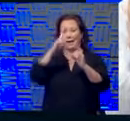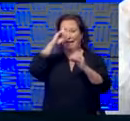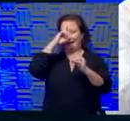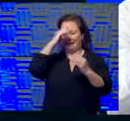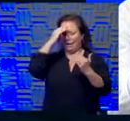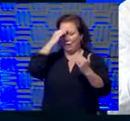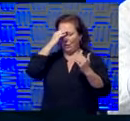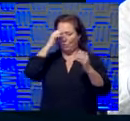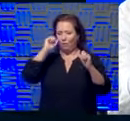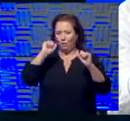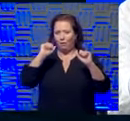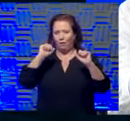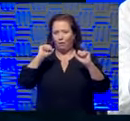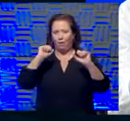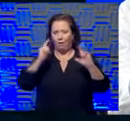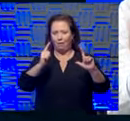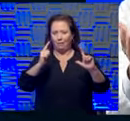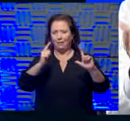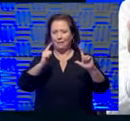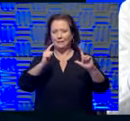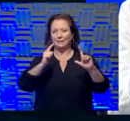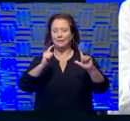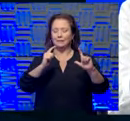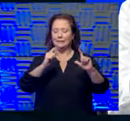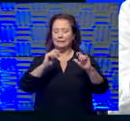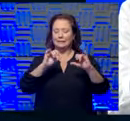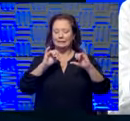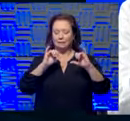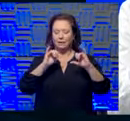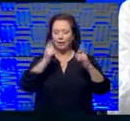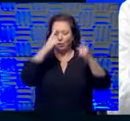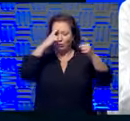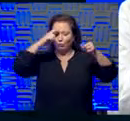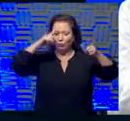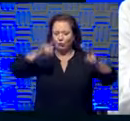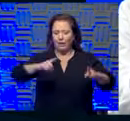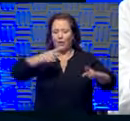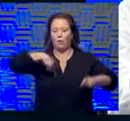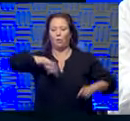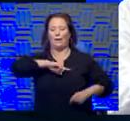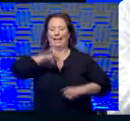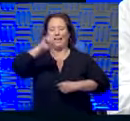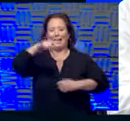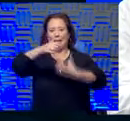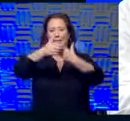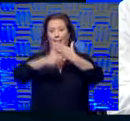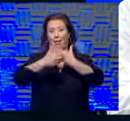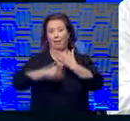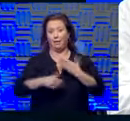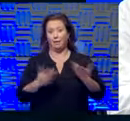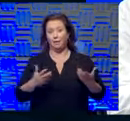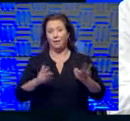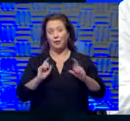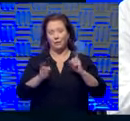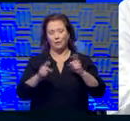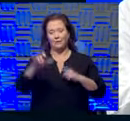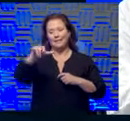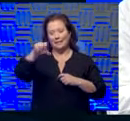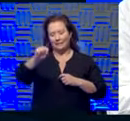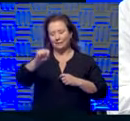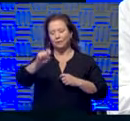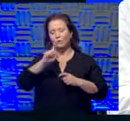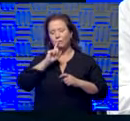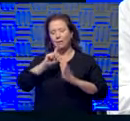what it is. We're on the same website, the same page here about we need blood. We do need blood.